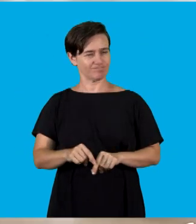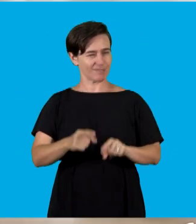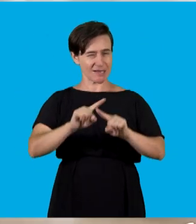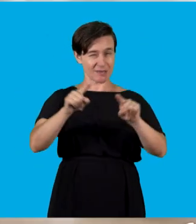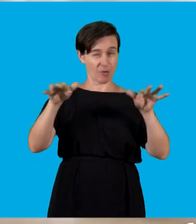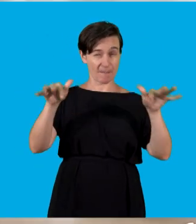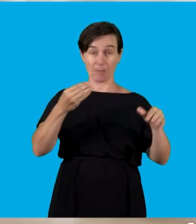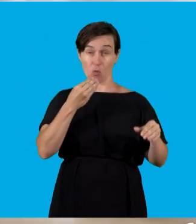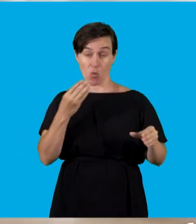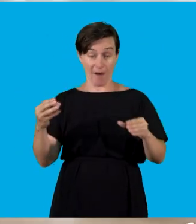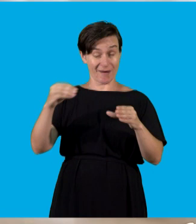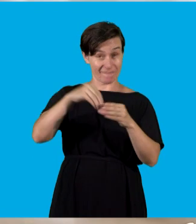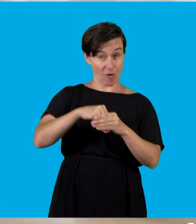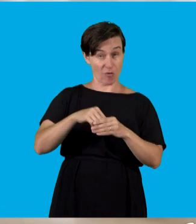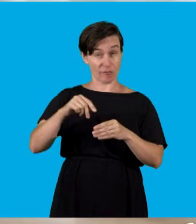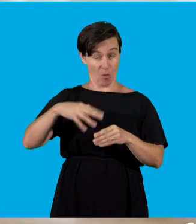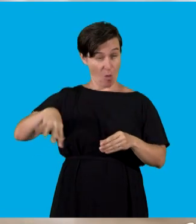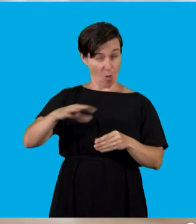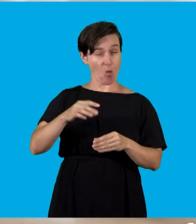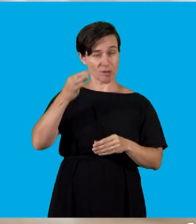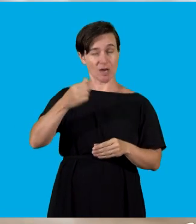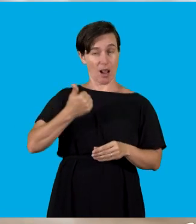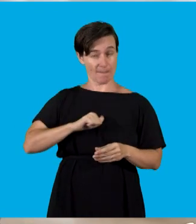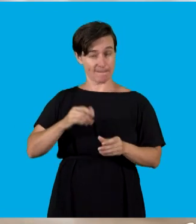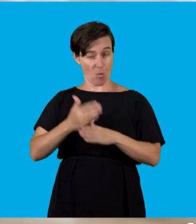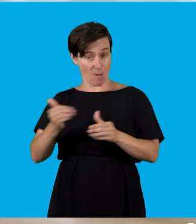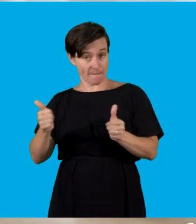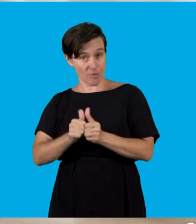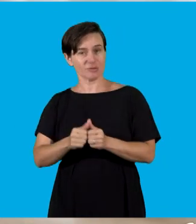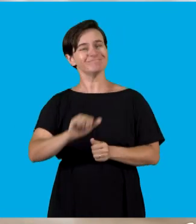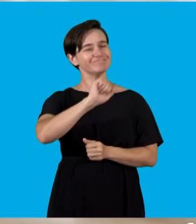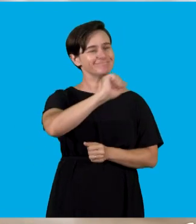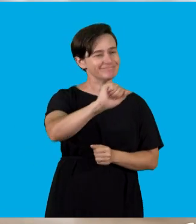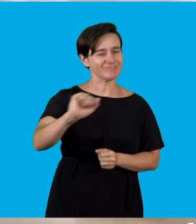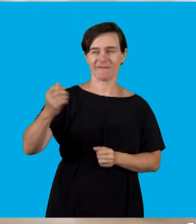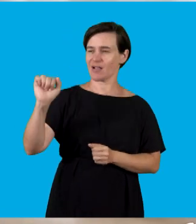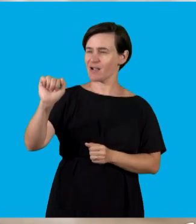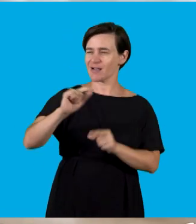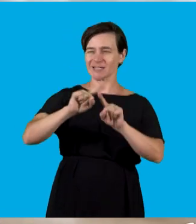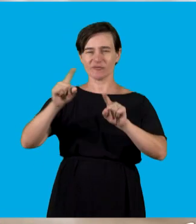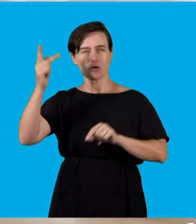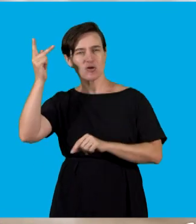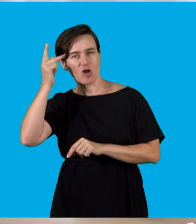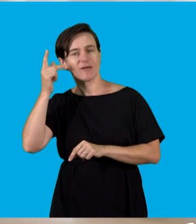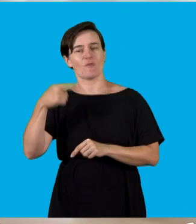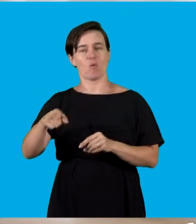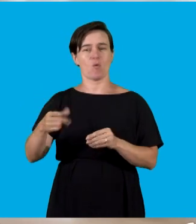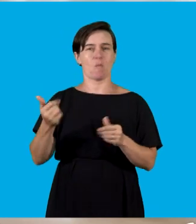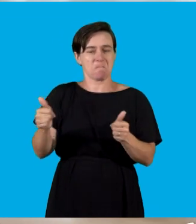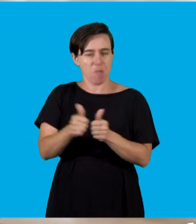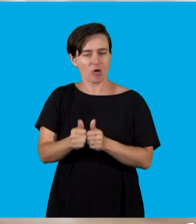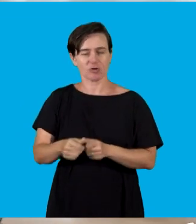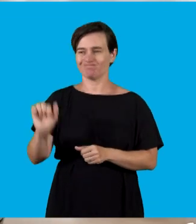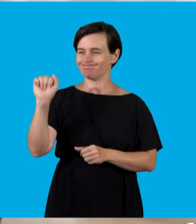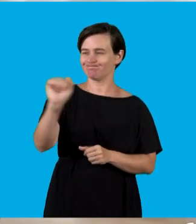these partners, these people coming together to start a partnership, they can bring their different knowledge into a partnership. They